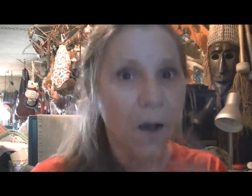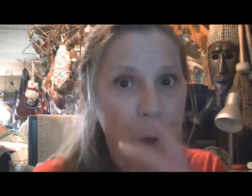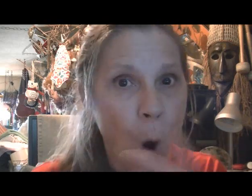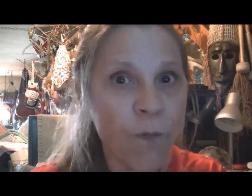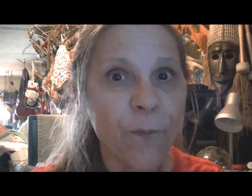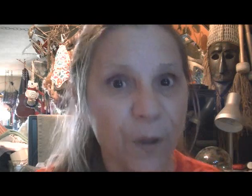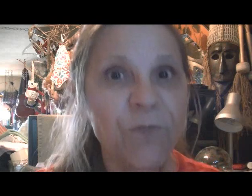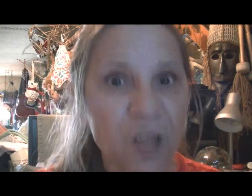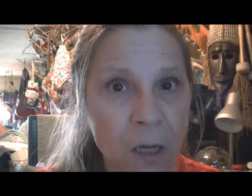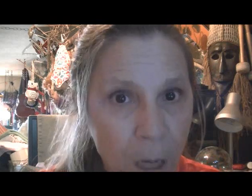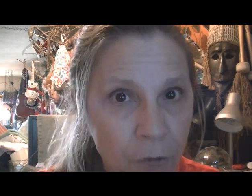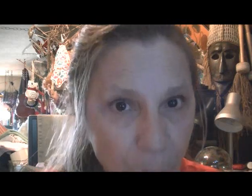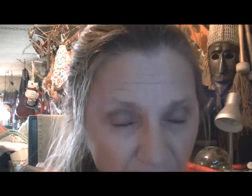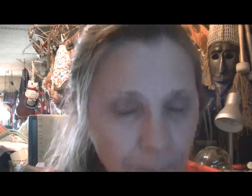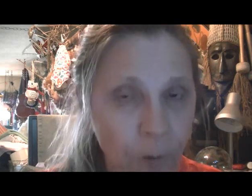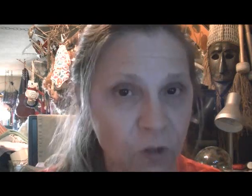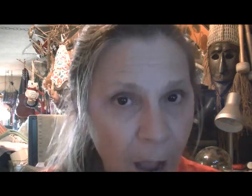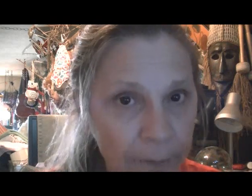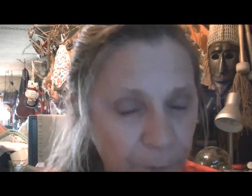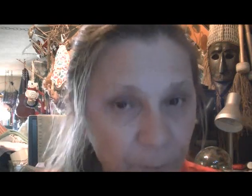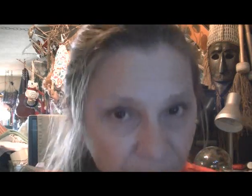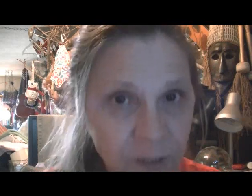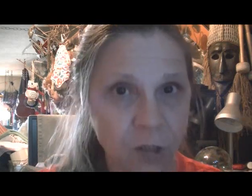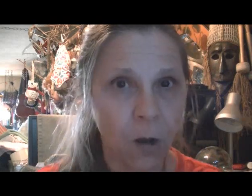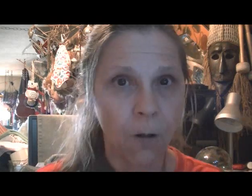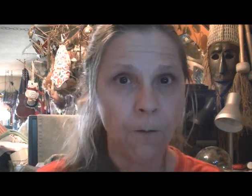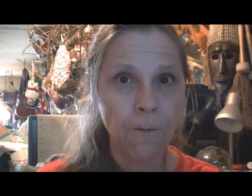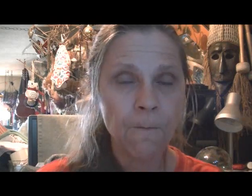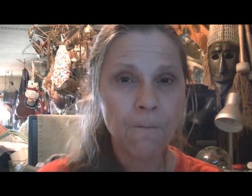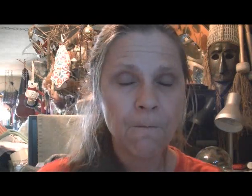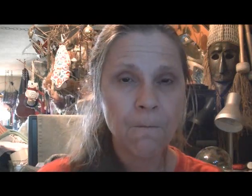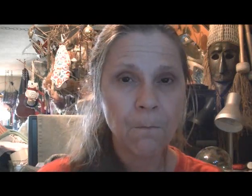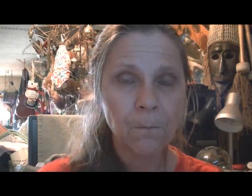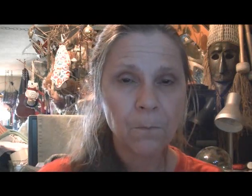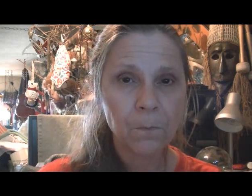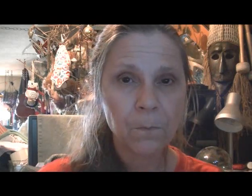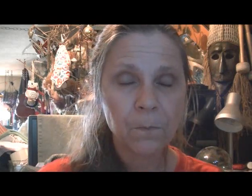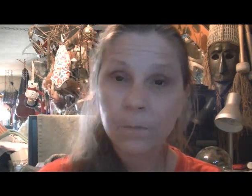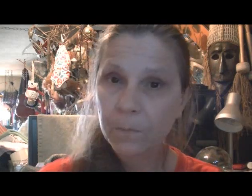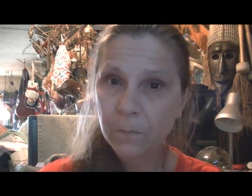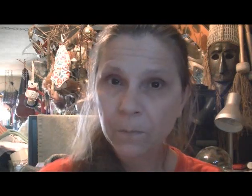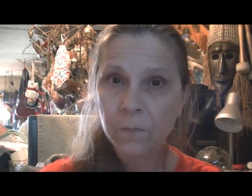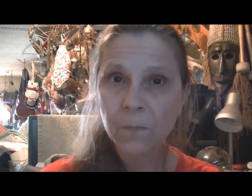was over 1,500 people died from fentanyl.